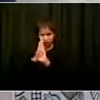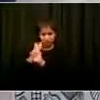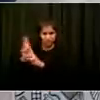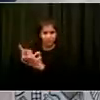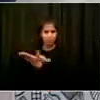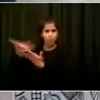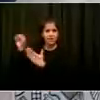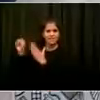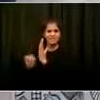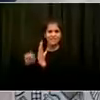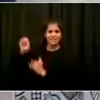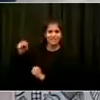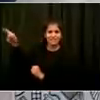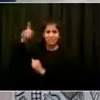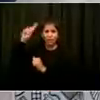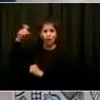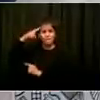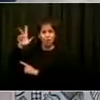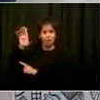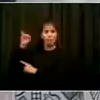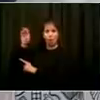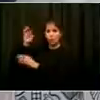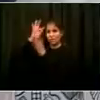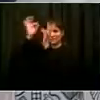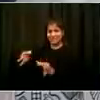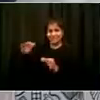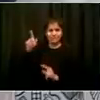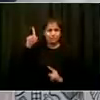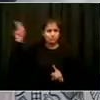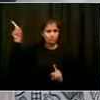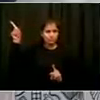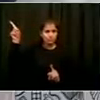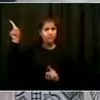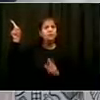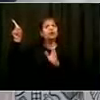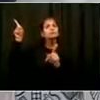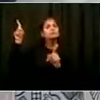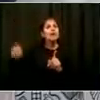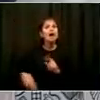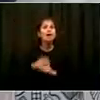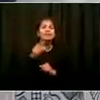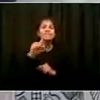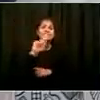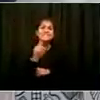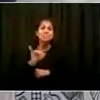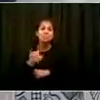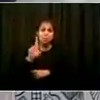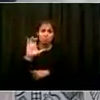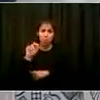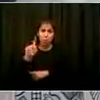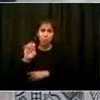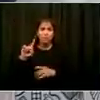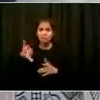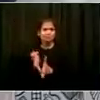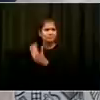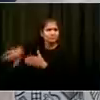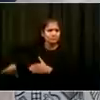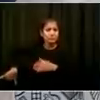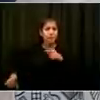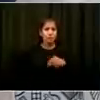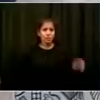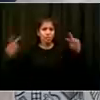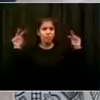away from zip code focus and to something broader. And again, this is all evolving with the facts and